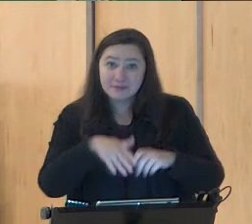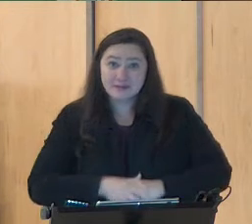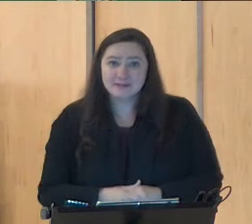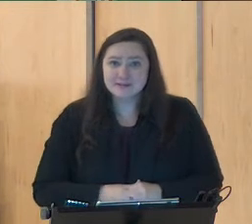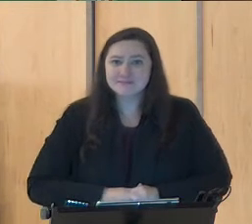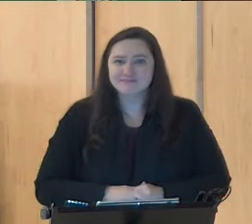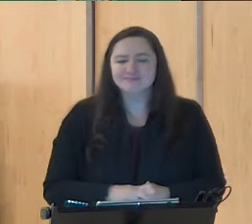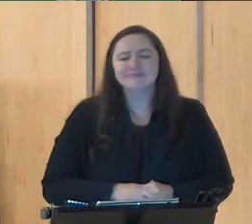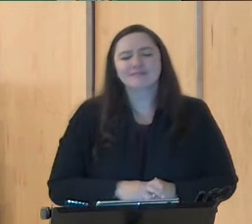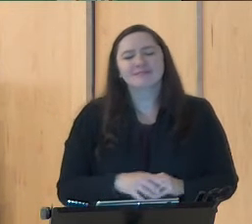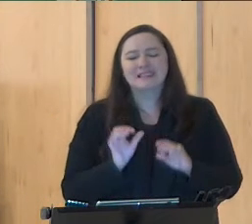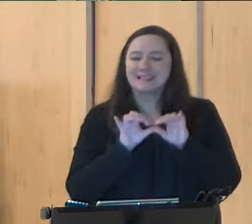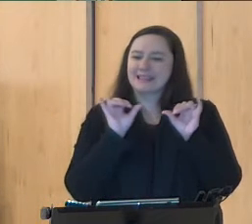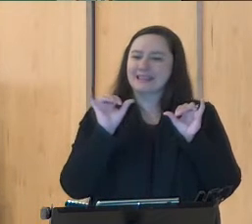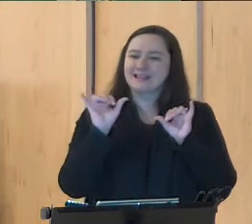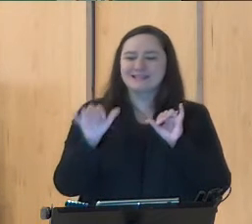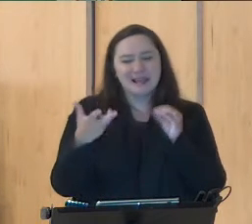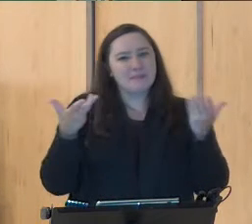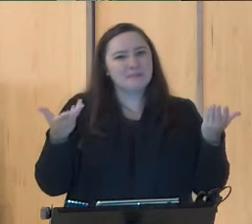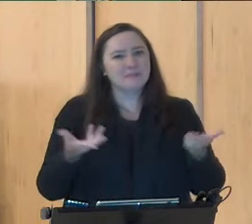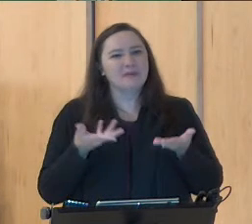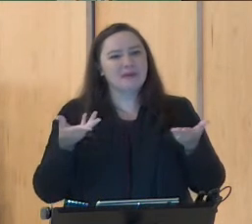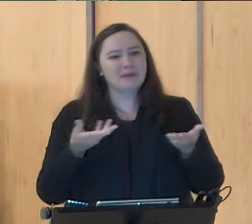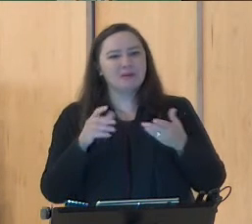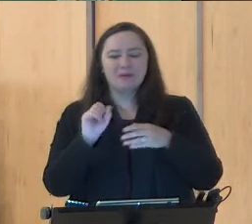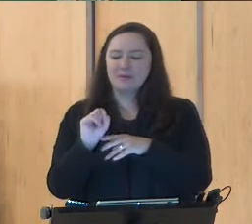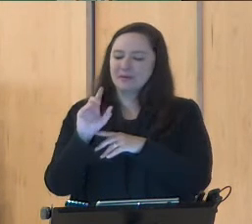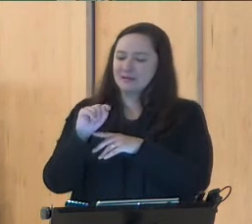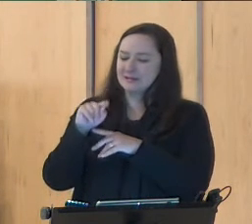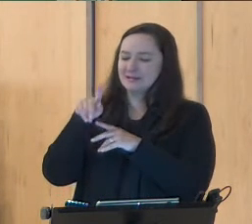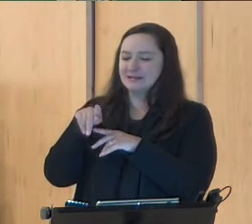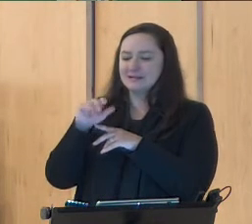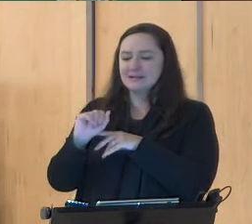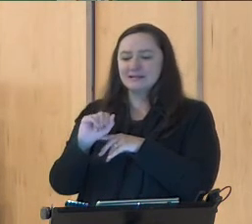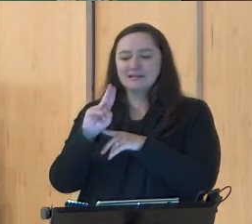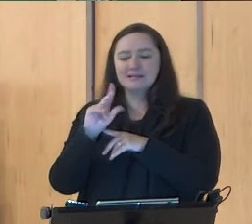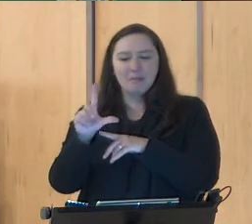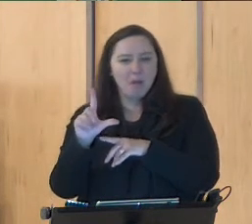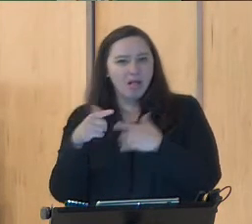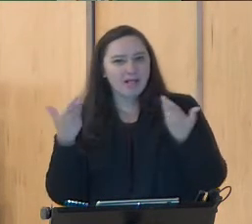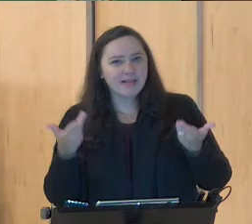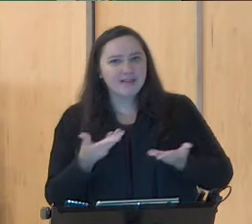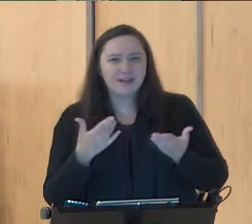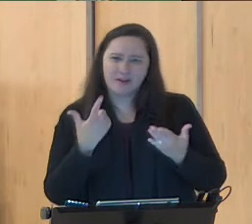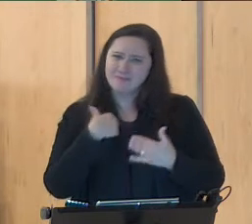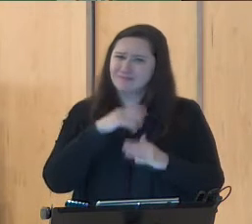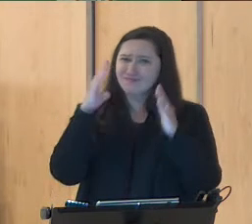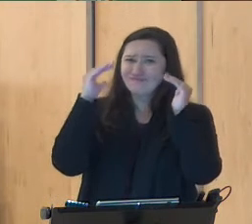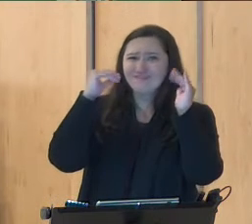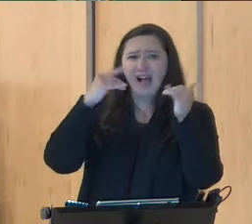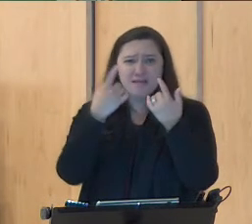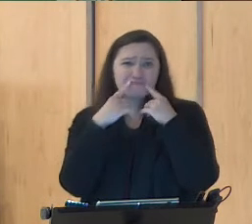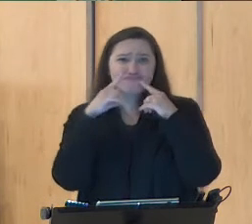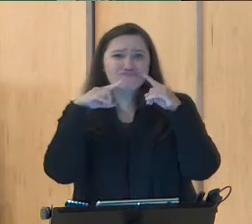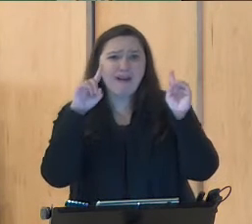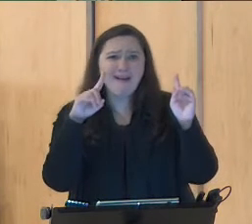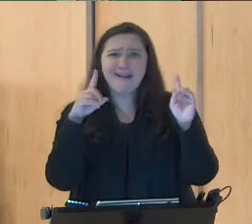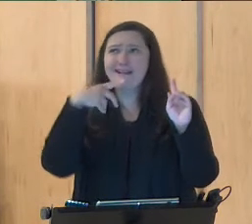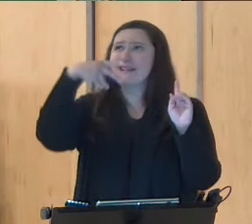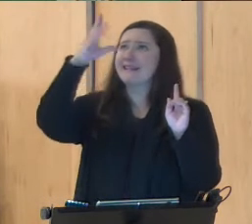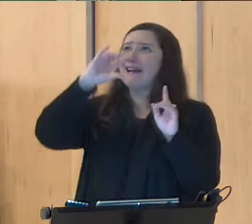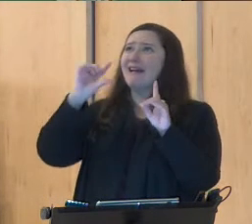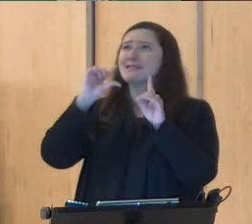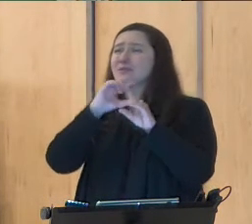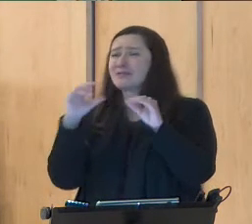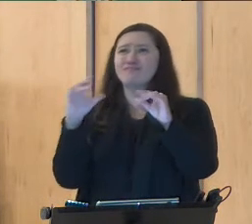And so it is with us here at St. Paul. We should expect that when we proclaim the powerful word of God, there